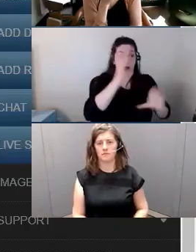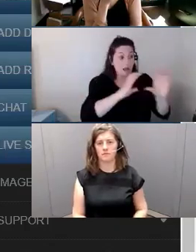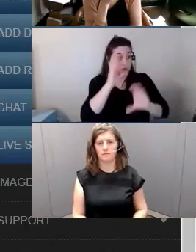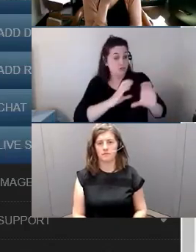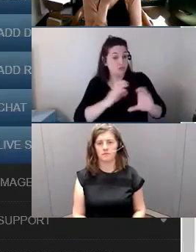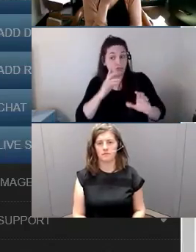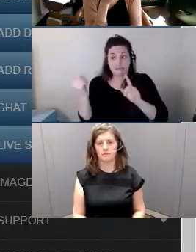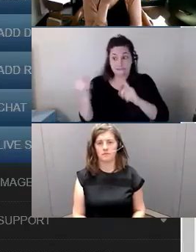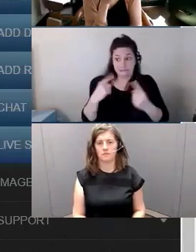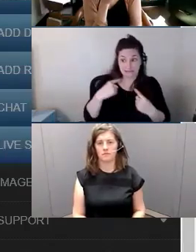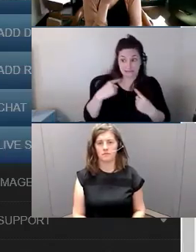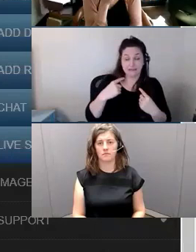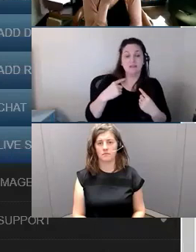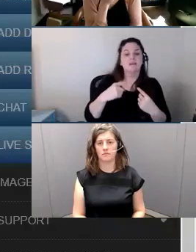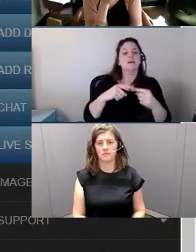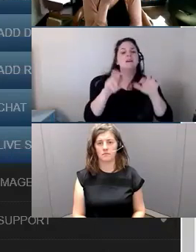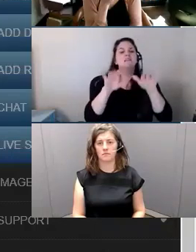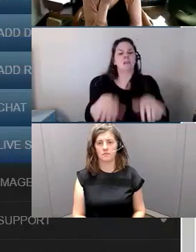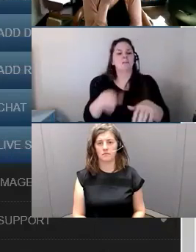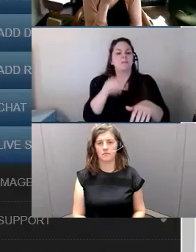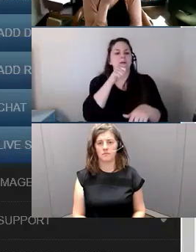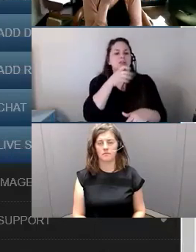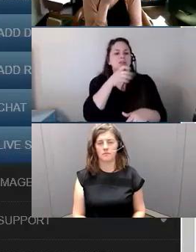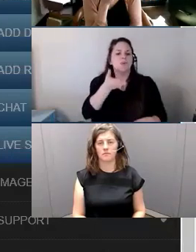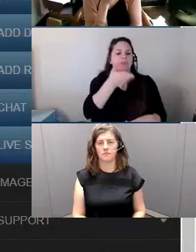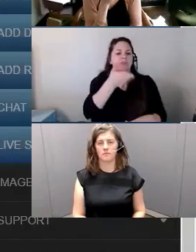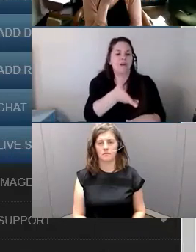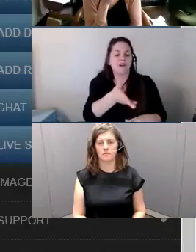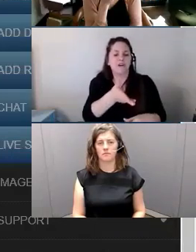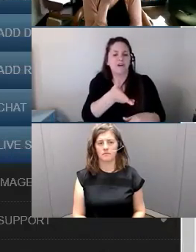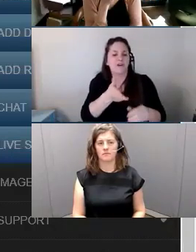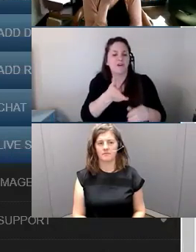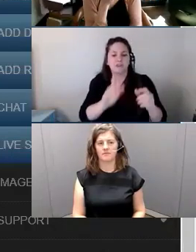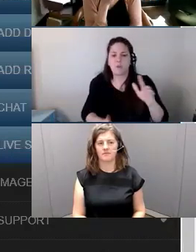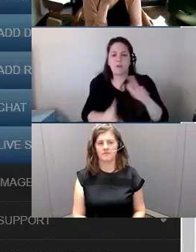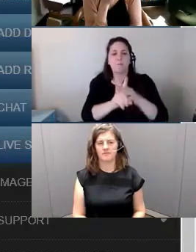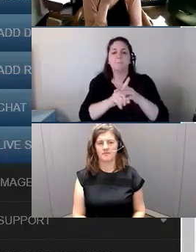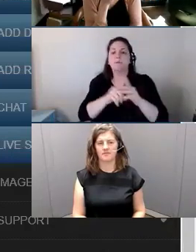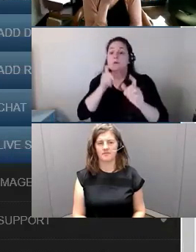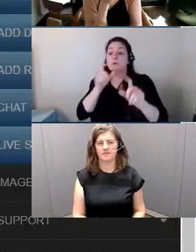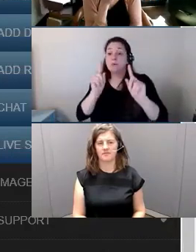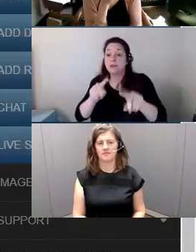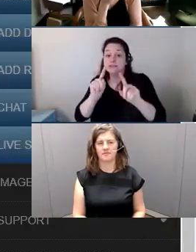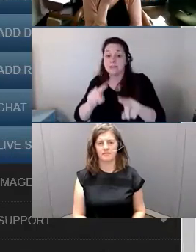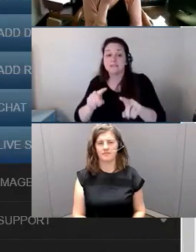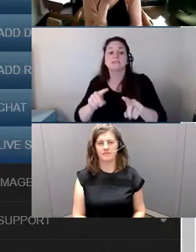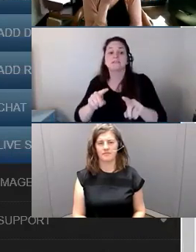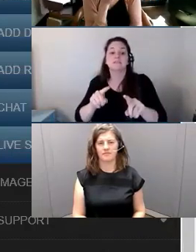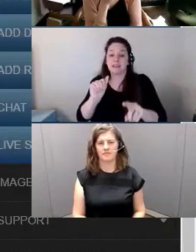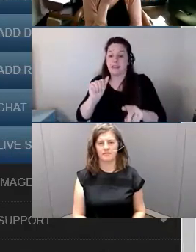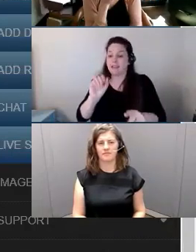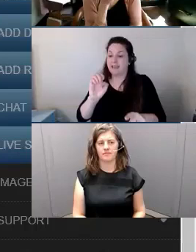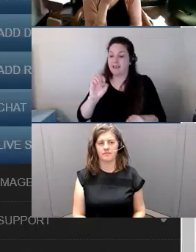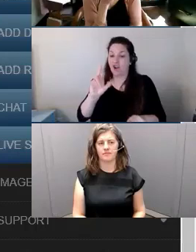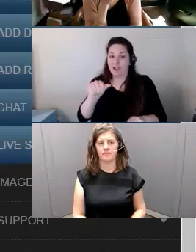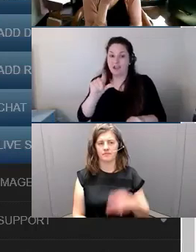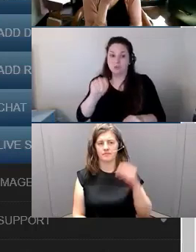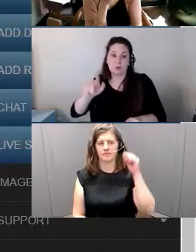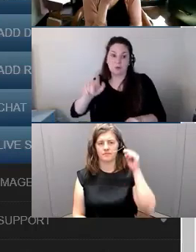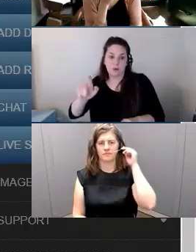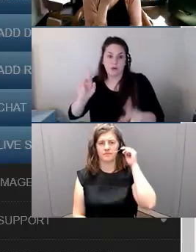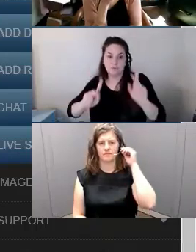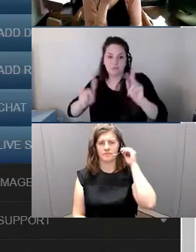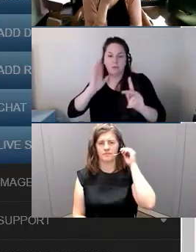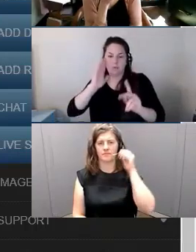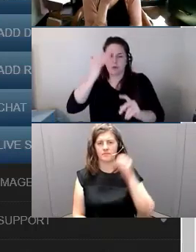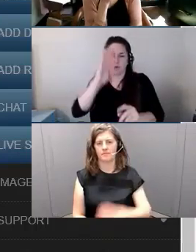attend, punch in your password here, and attendees of the gallery or AERA 2021 will know what